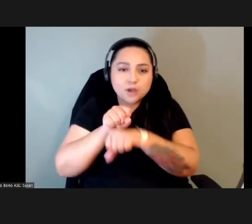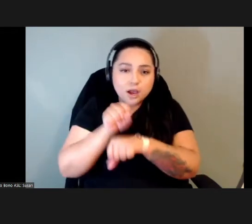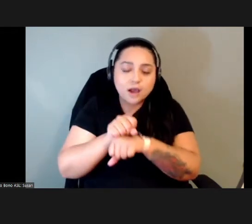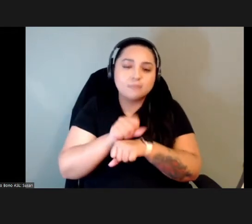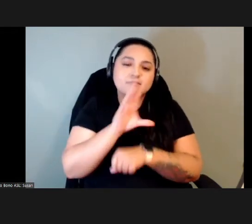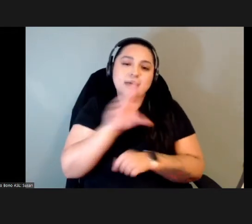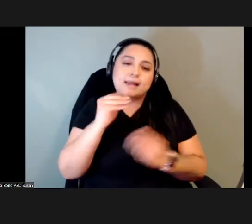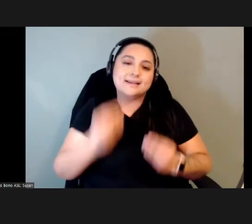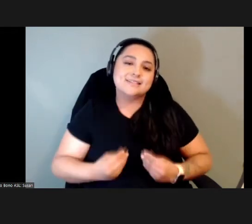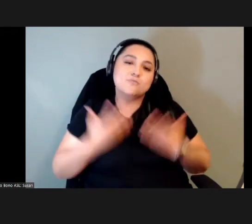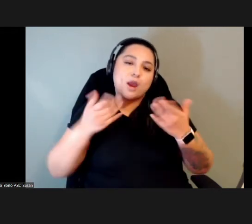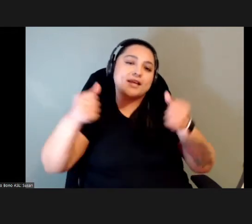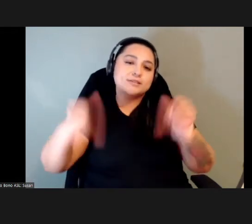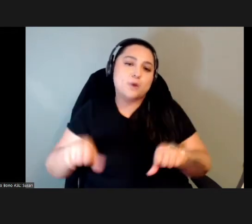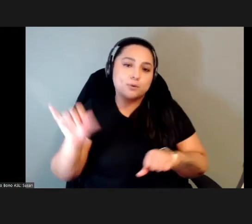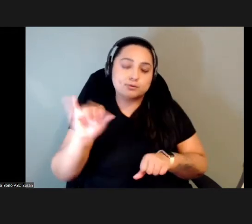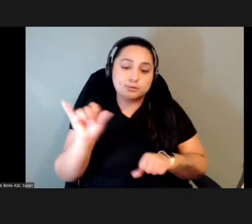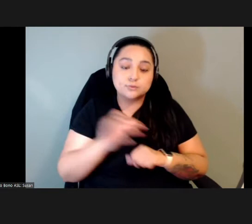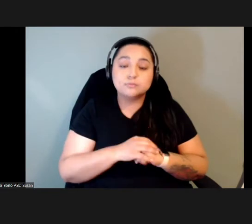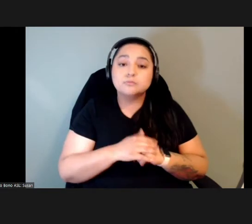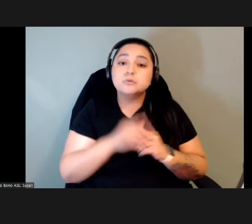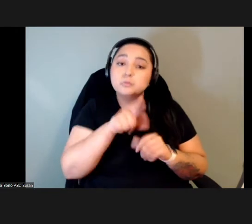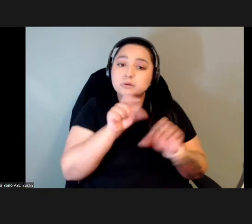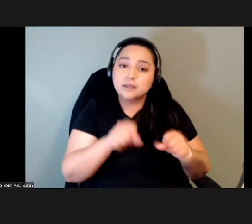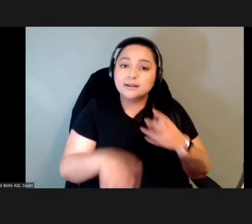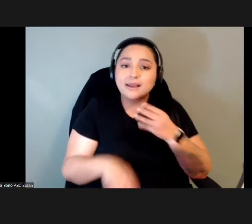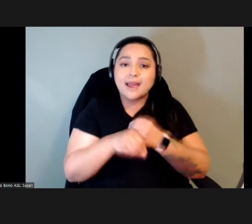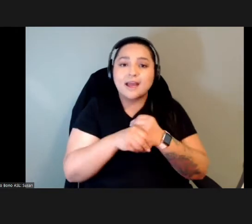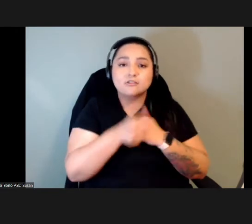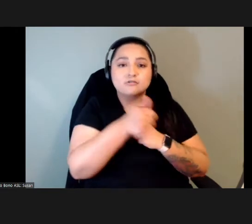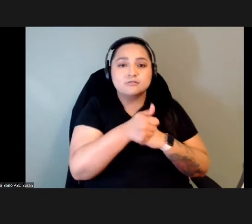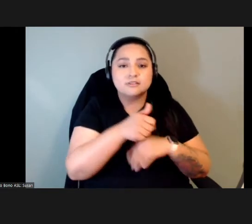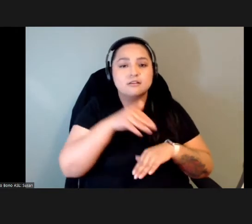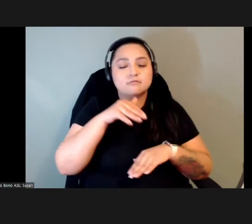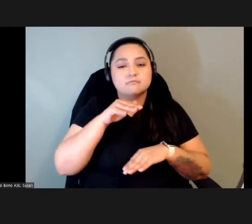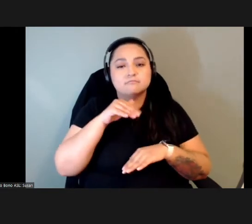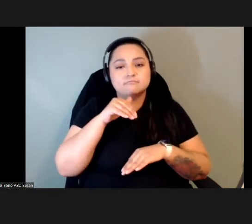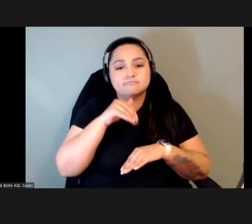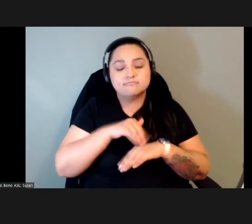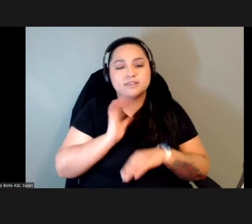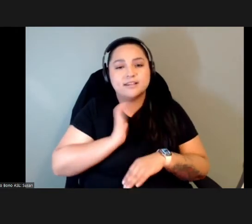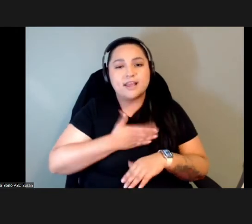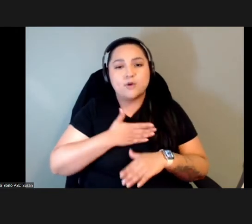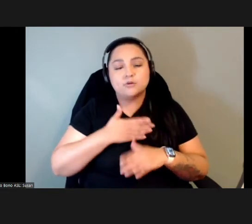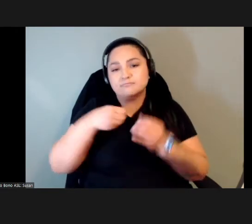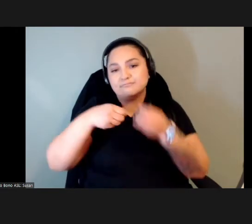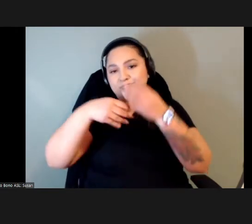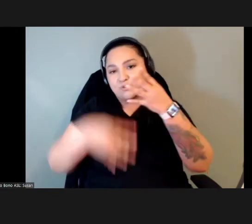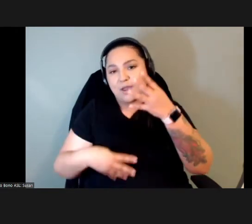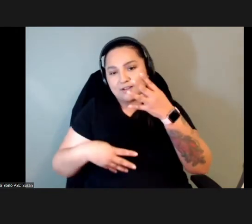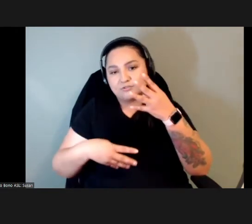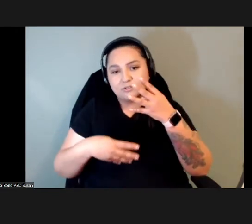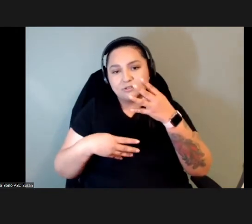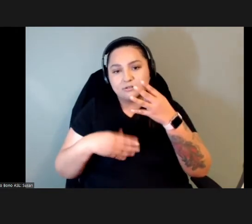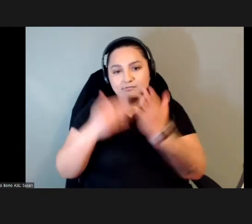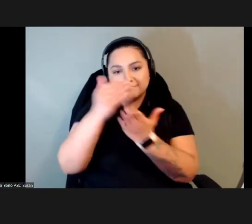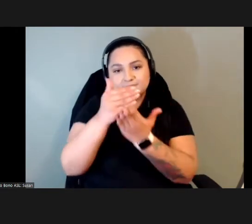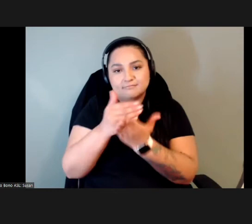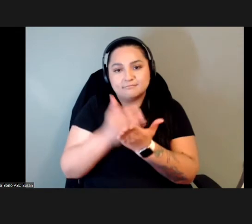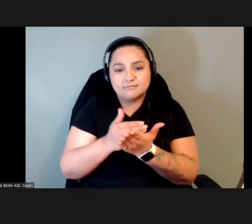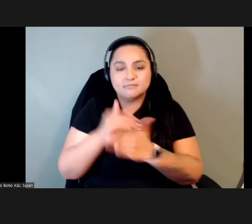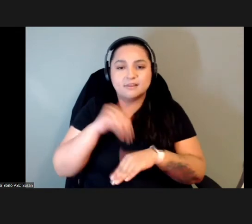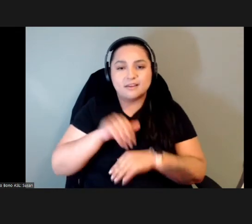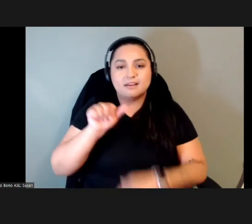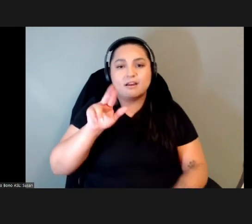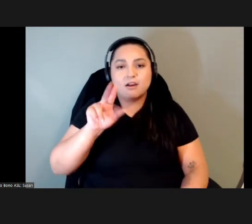inspiration. You can add yourself to our directory online at art.coop as well. And we really thank you for being present